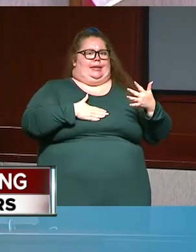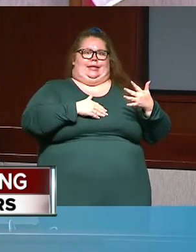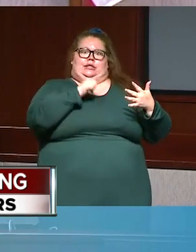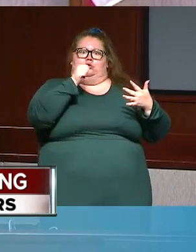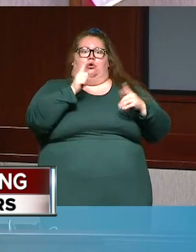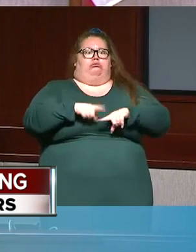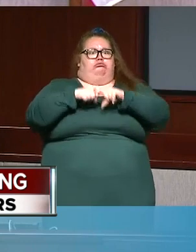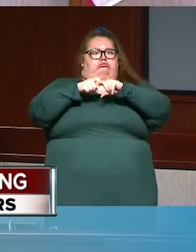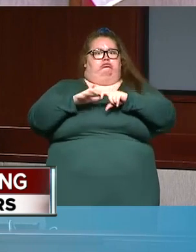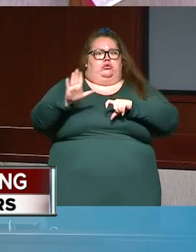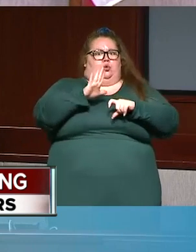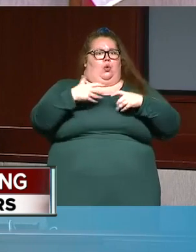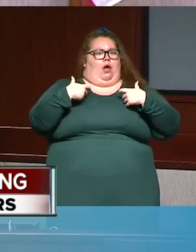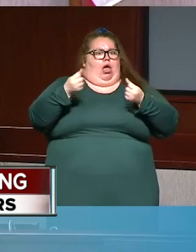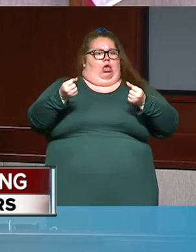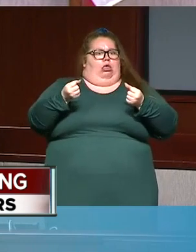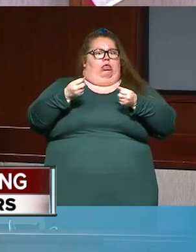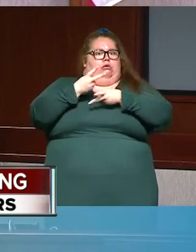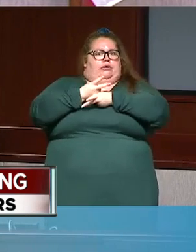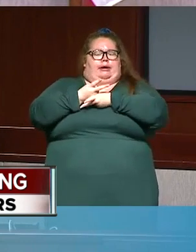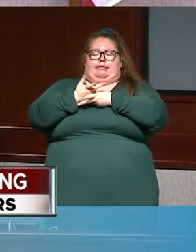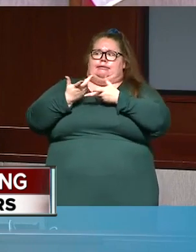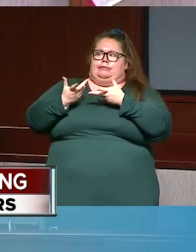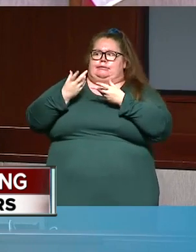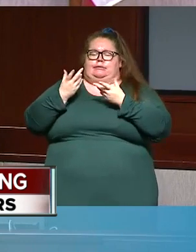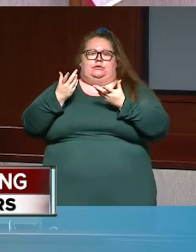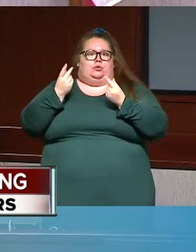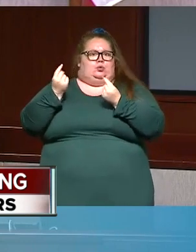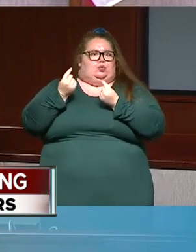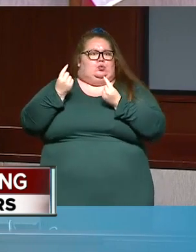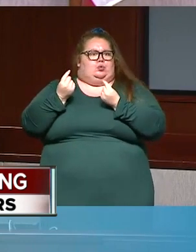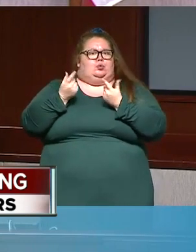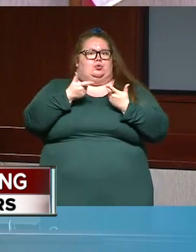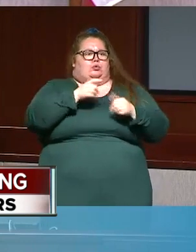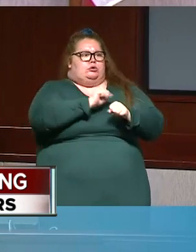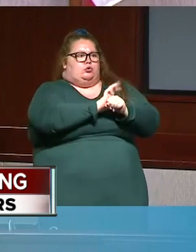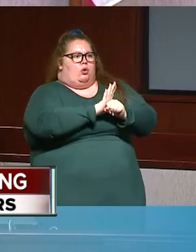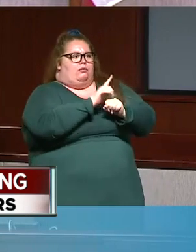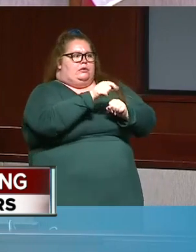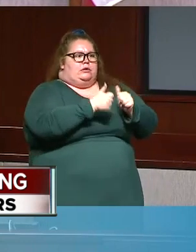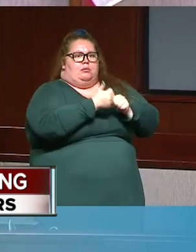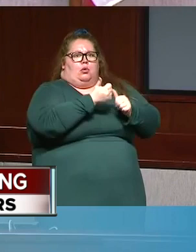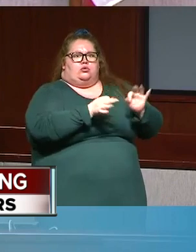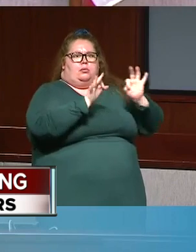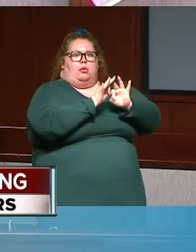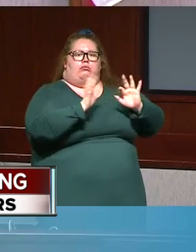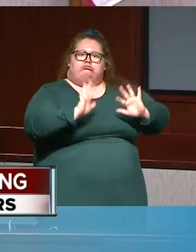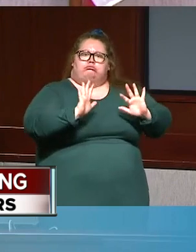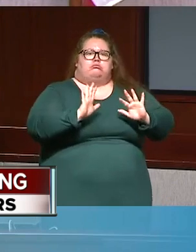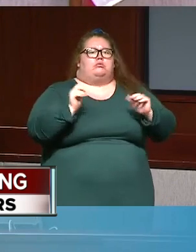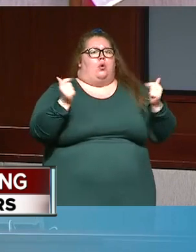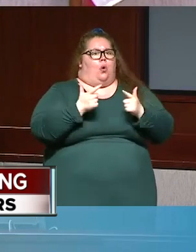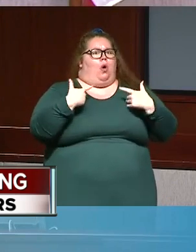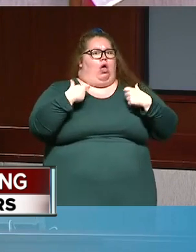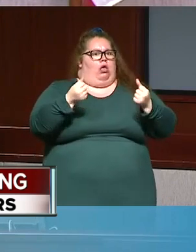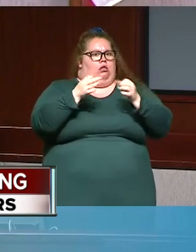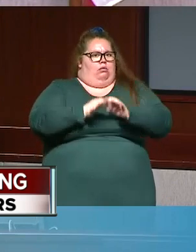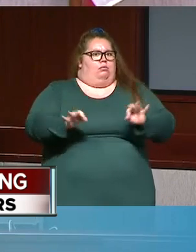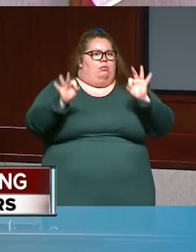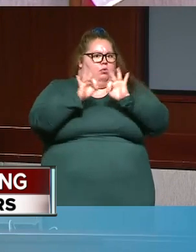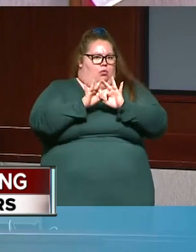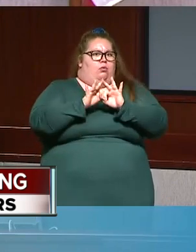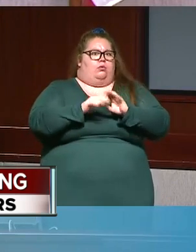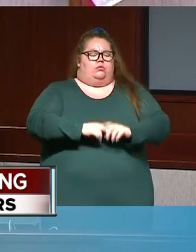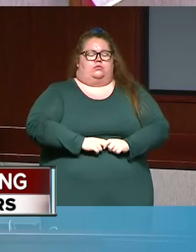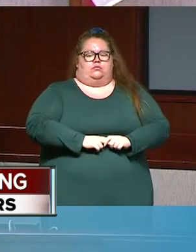healthcare needs during this current pandemic. The hospitals are prepared for this increase